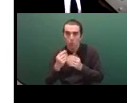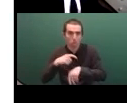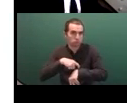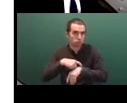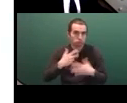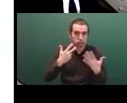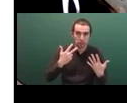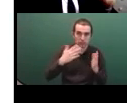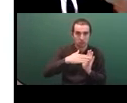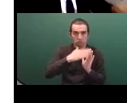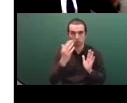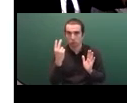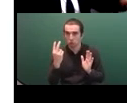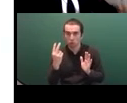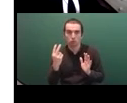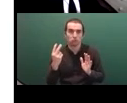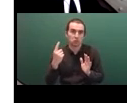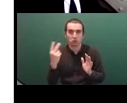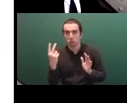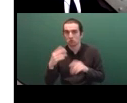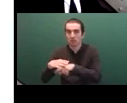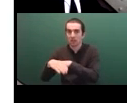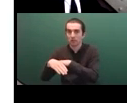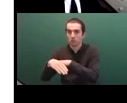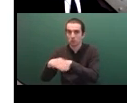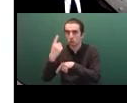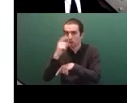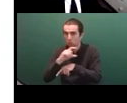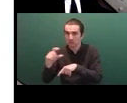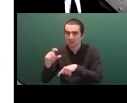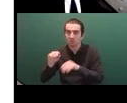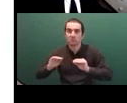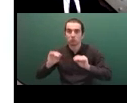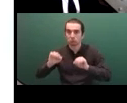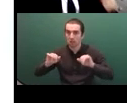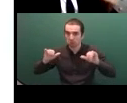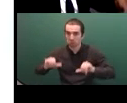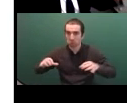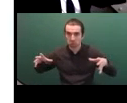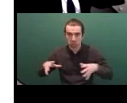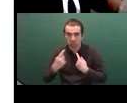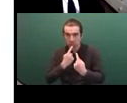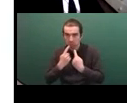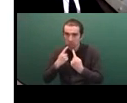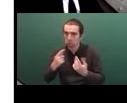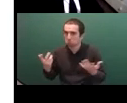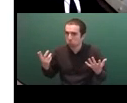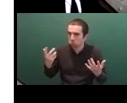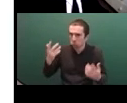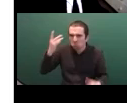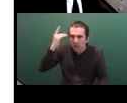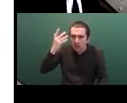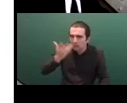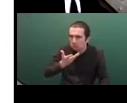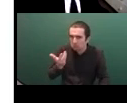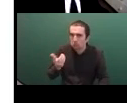master's study on studying one child or a group of children and how they've actually made it inclusive for them. Once they get the master's, they will get